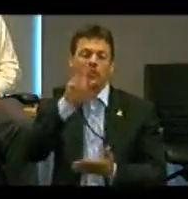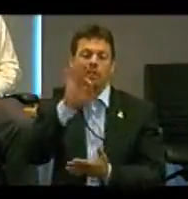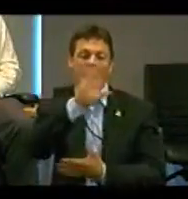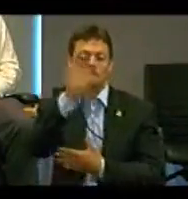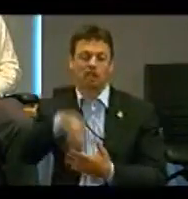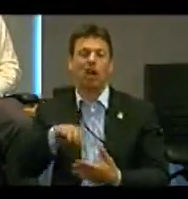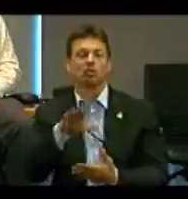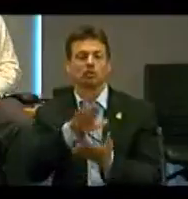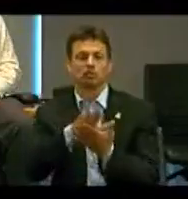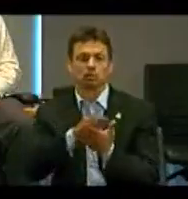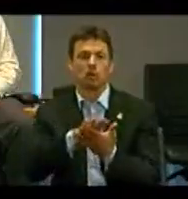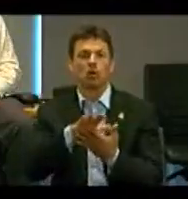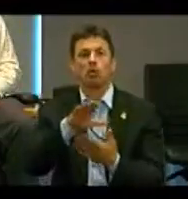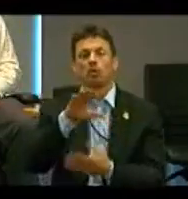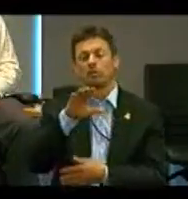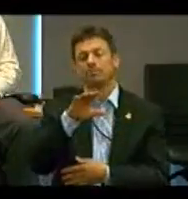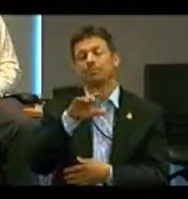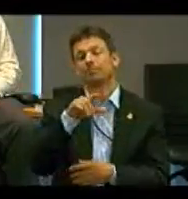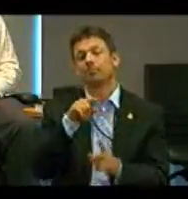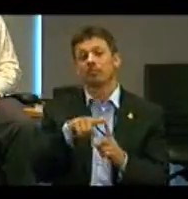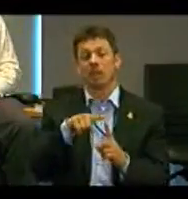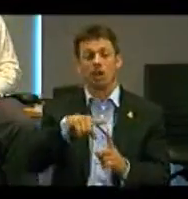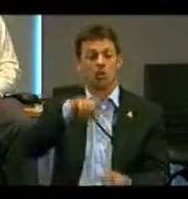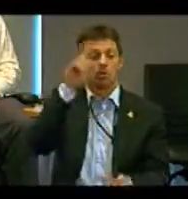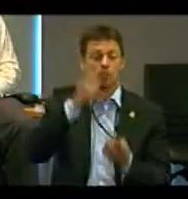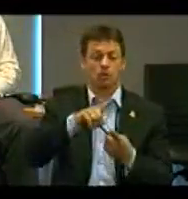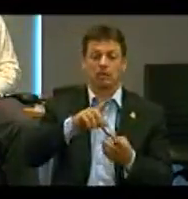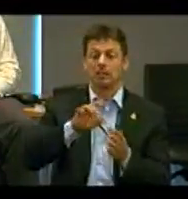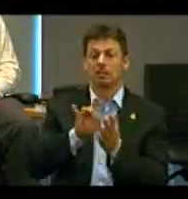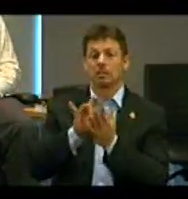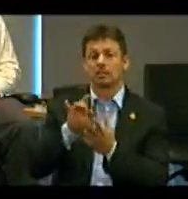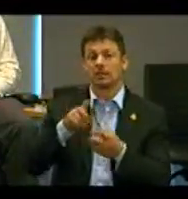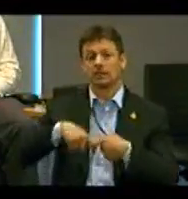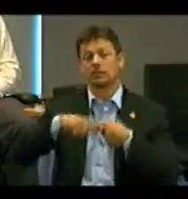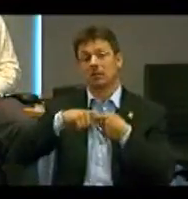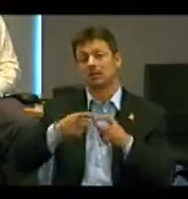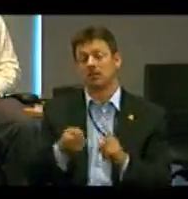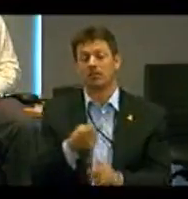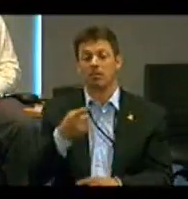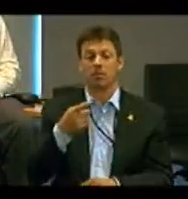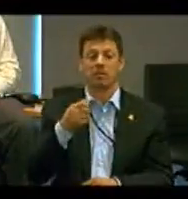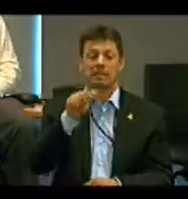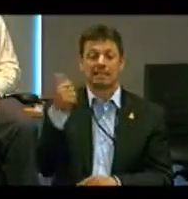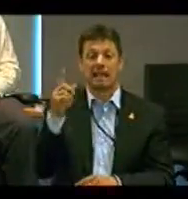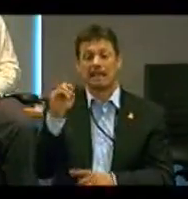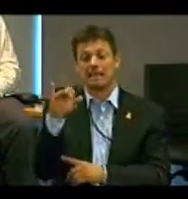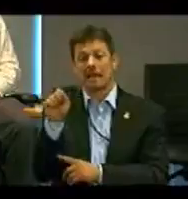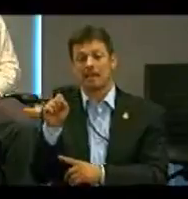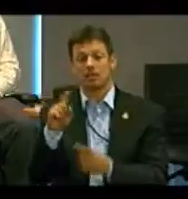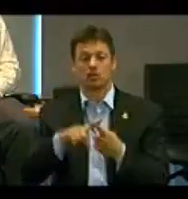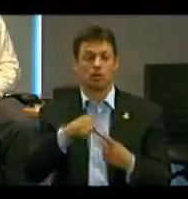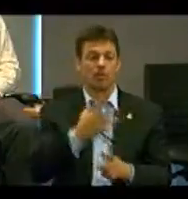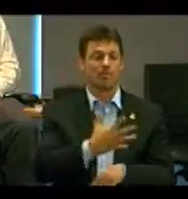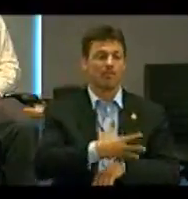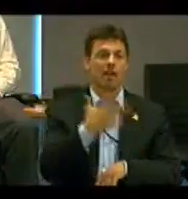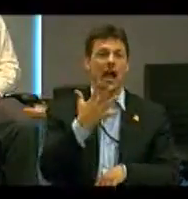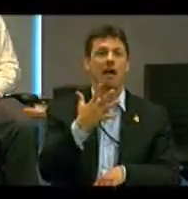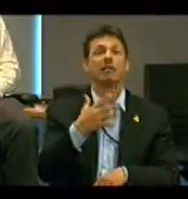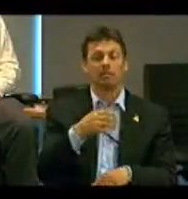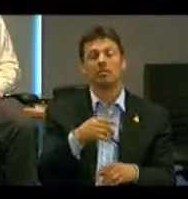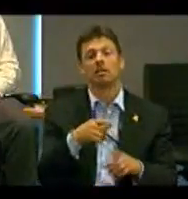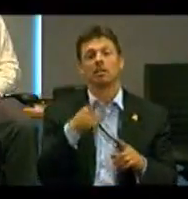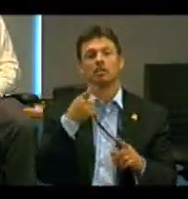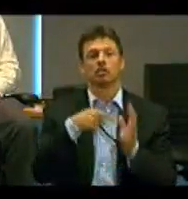of lowering suspensions from 10 days to 5 found a causal deterioration in student respect and teacher-reported disruptive